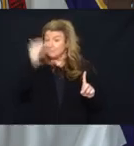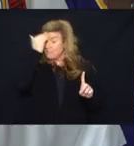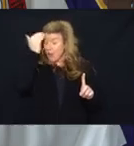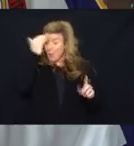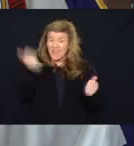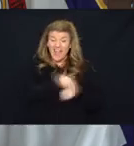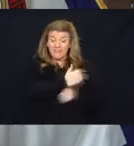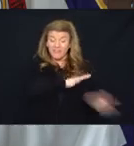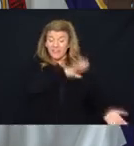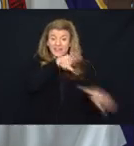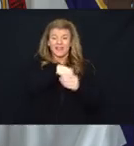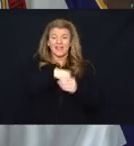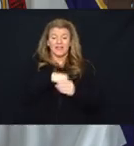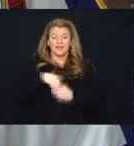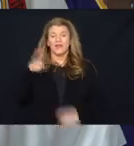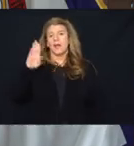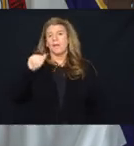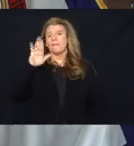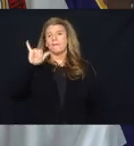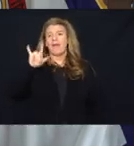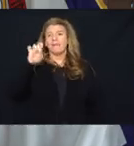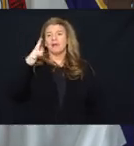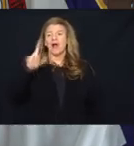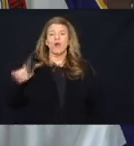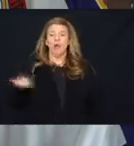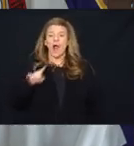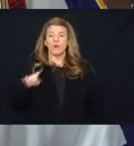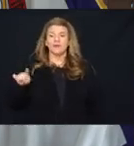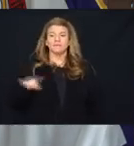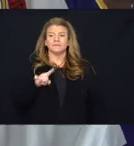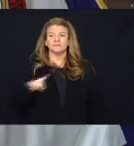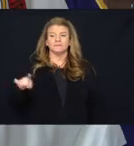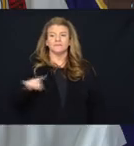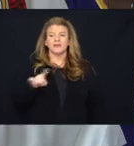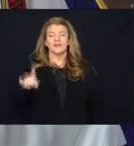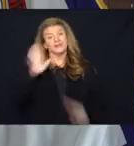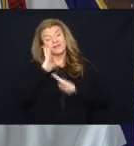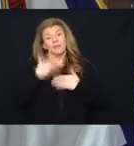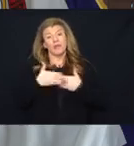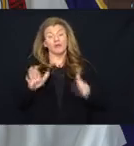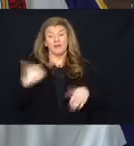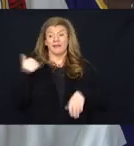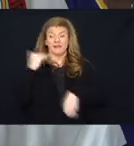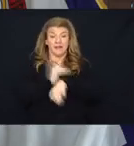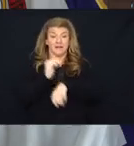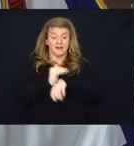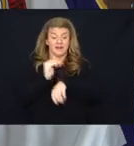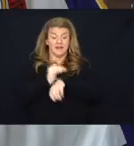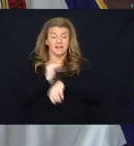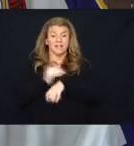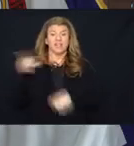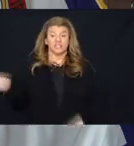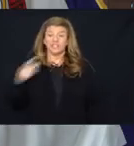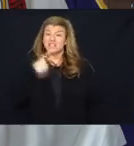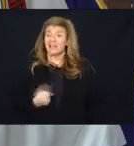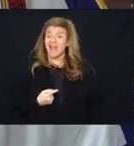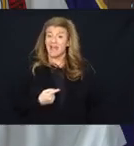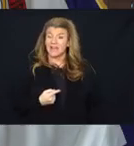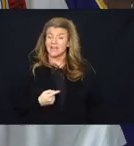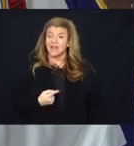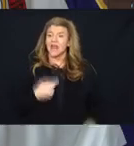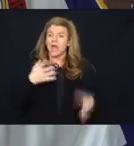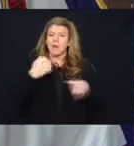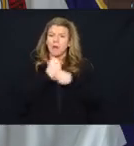that, Baby Dog just kind of waddled into the bedroom, last night and everything, and she said, make